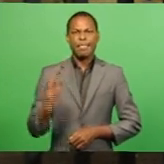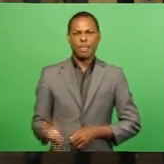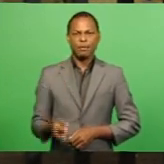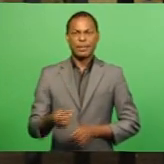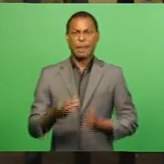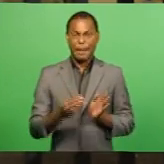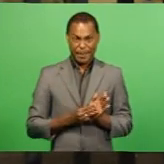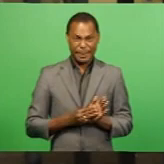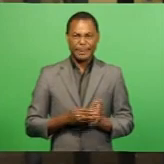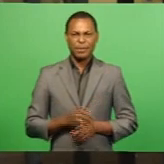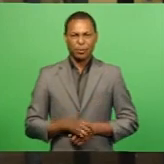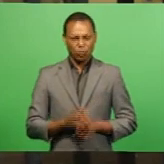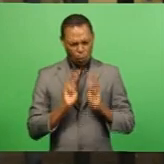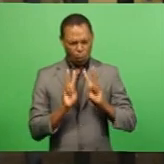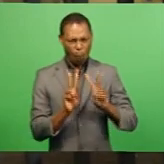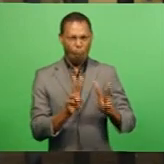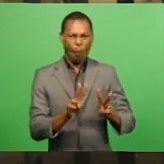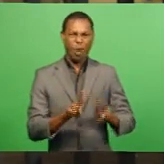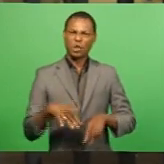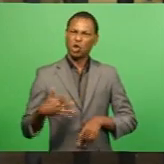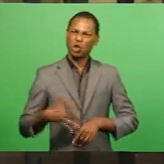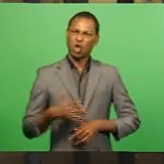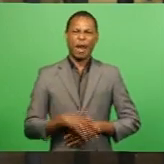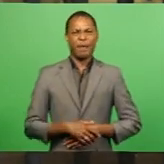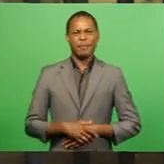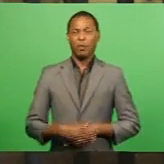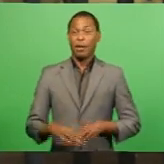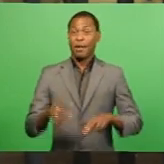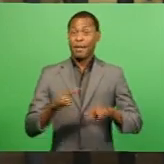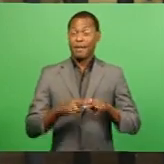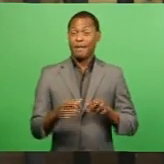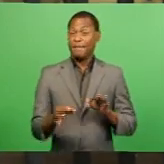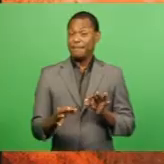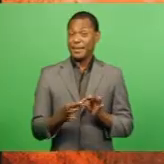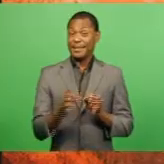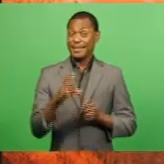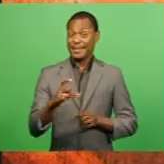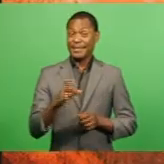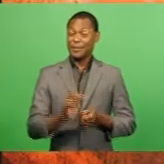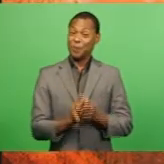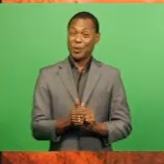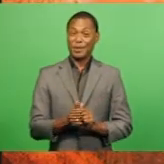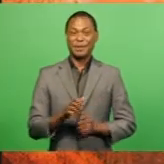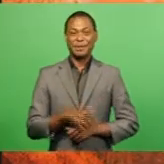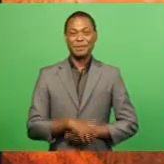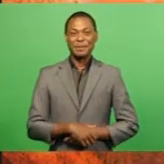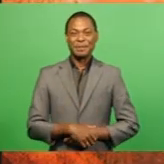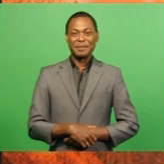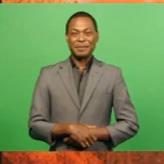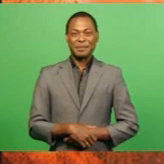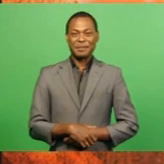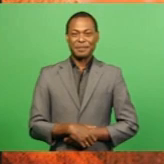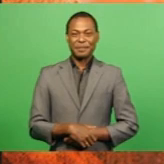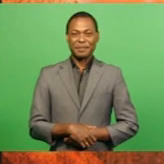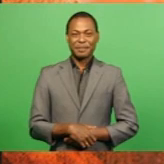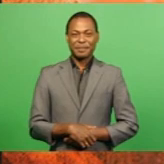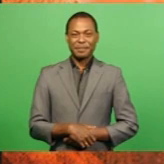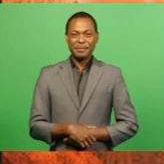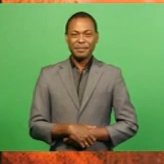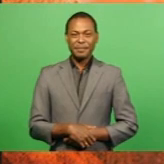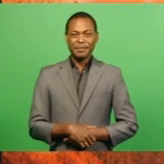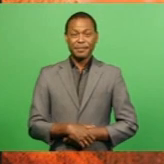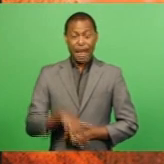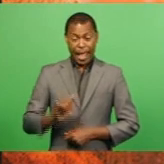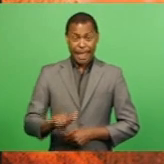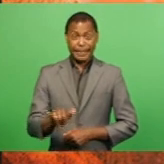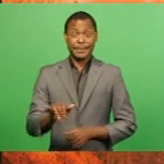and you can watch it live and exclusive on FBC Sports. Tale. Thank you for the update, Venina. Yasawa